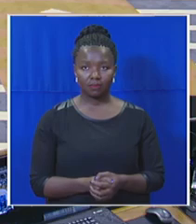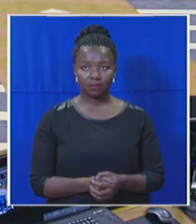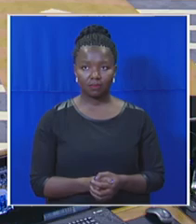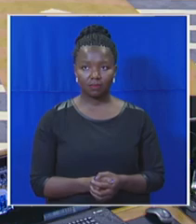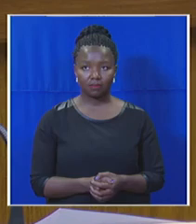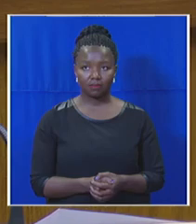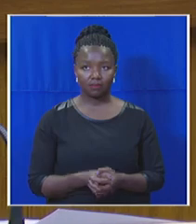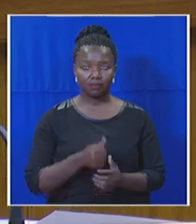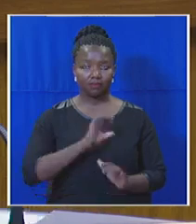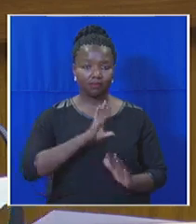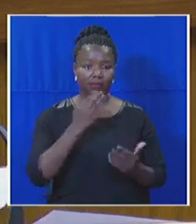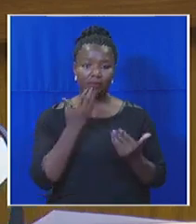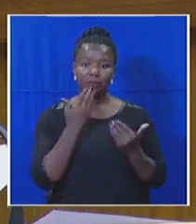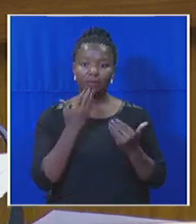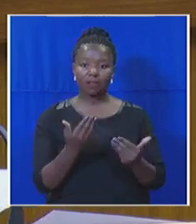Thank you.